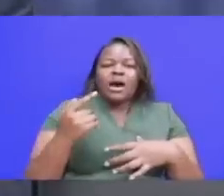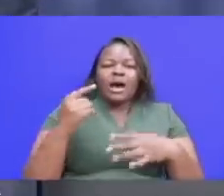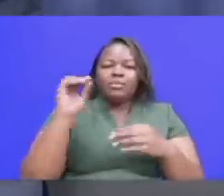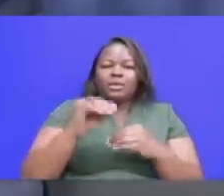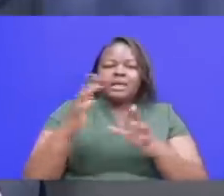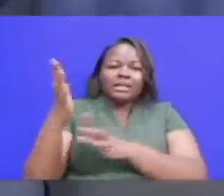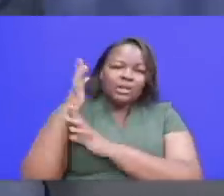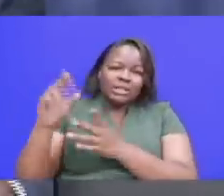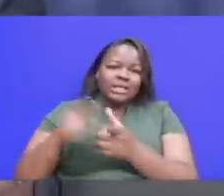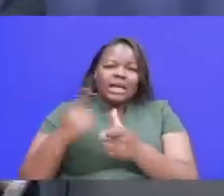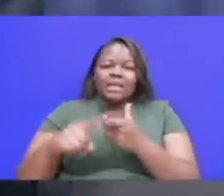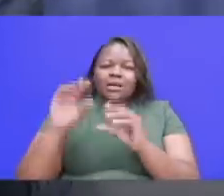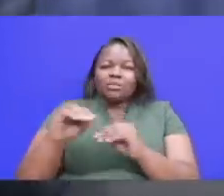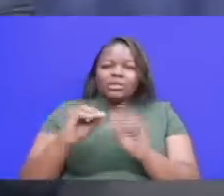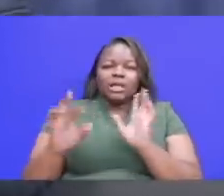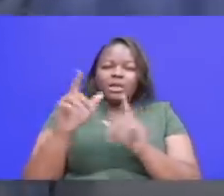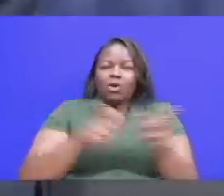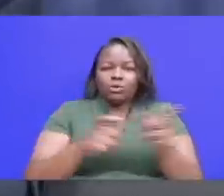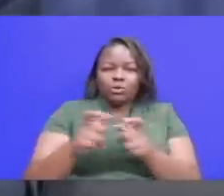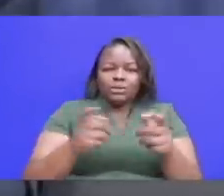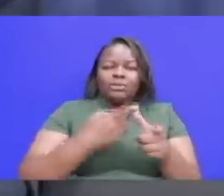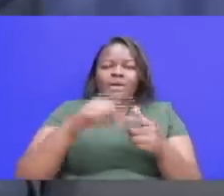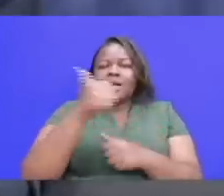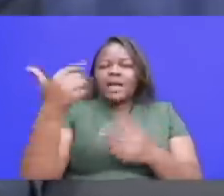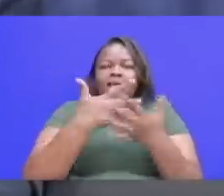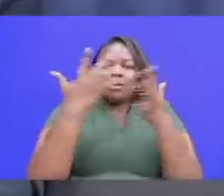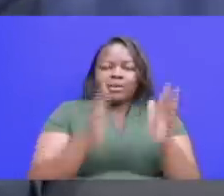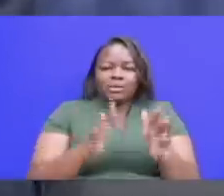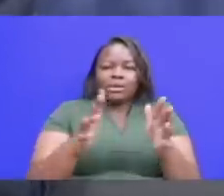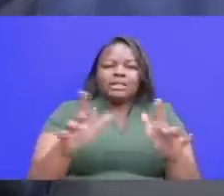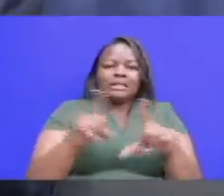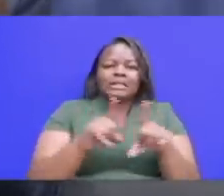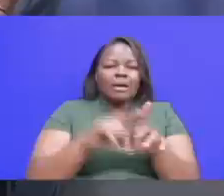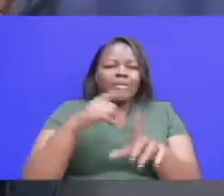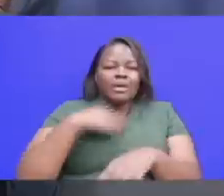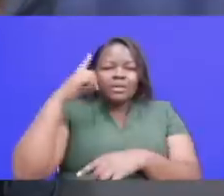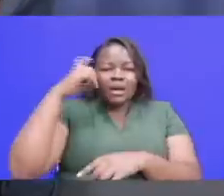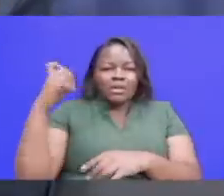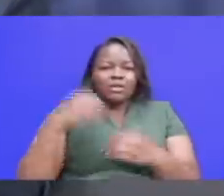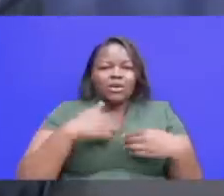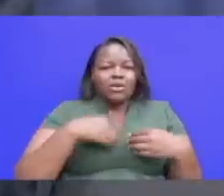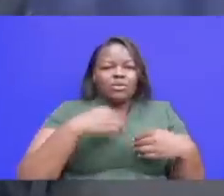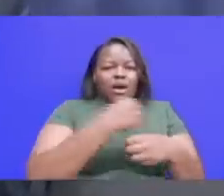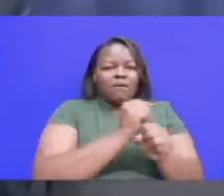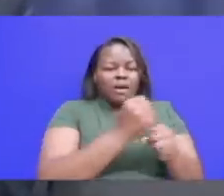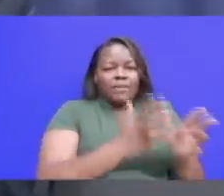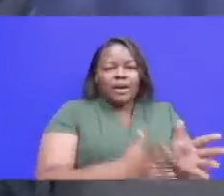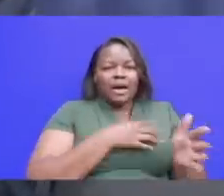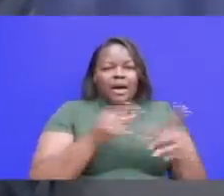Mm. Then other fellow prisoners have a dream. There is a baker and there is a butler.